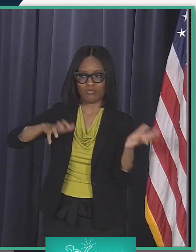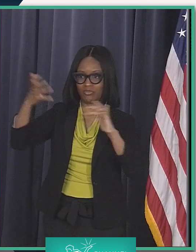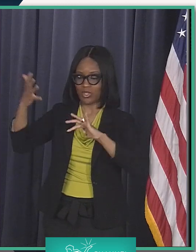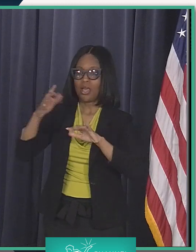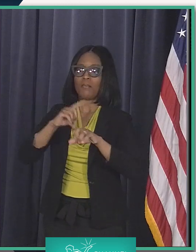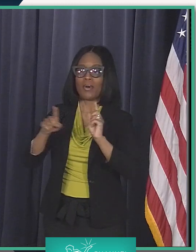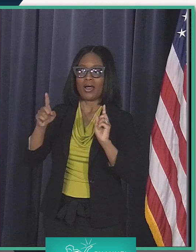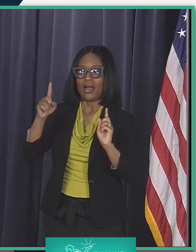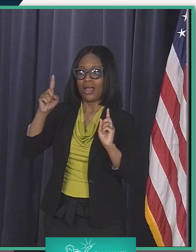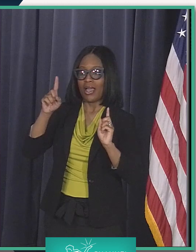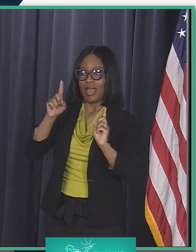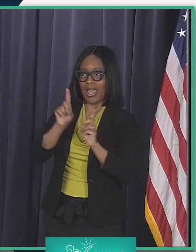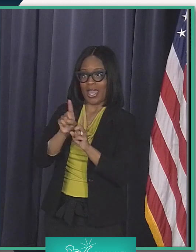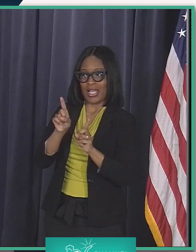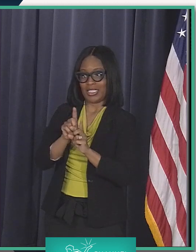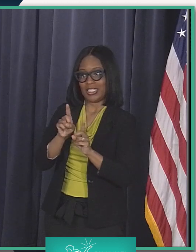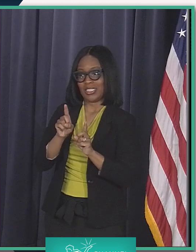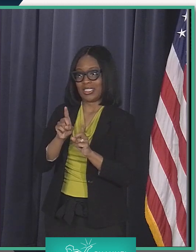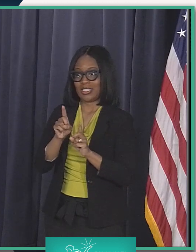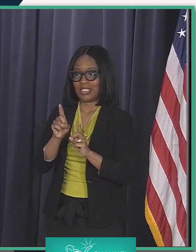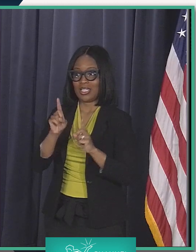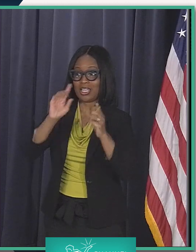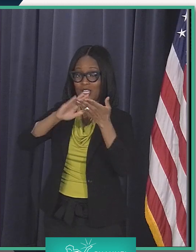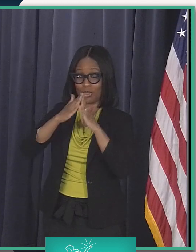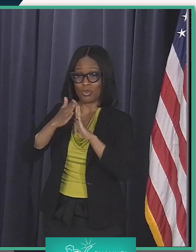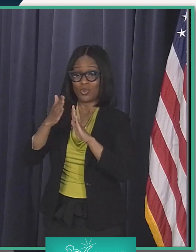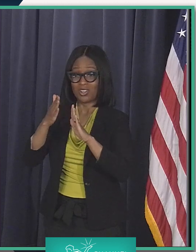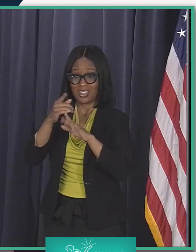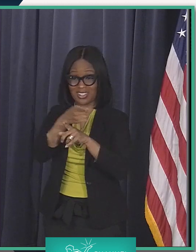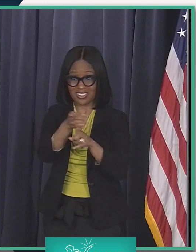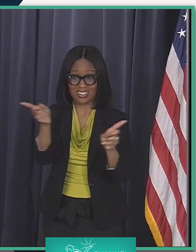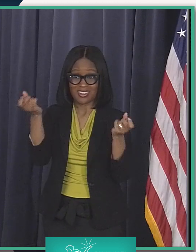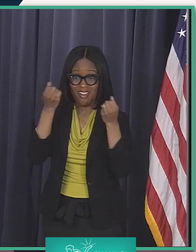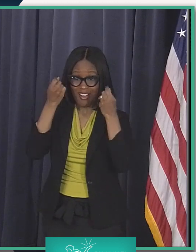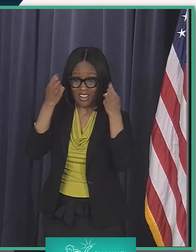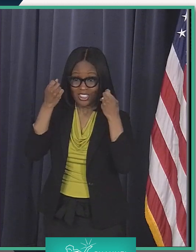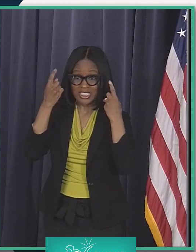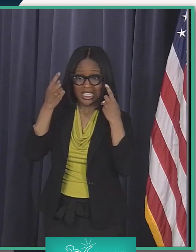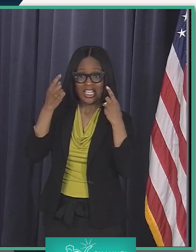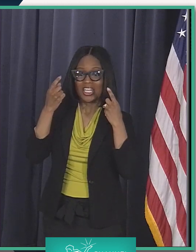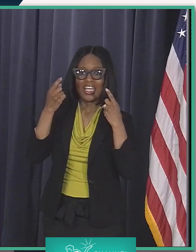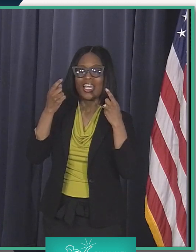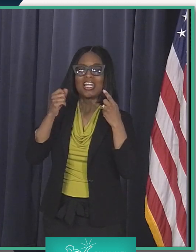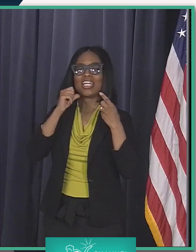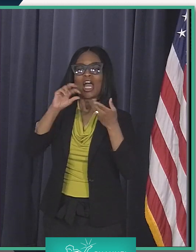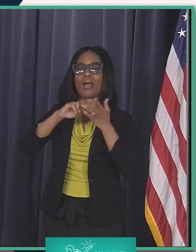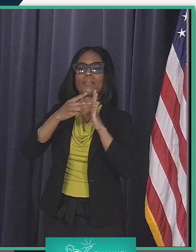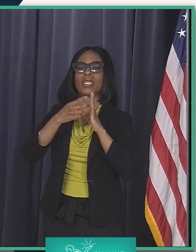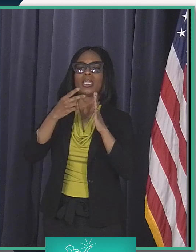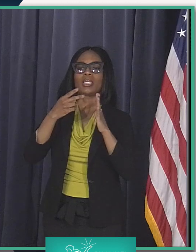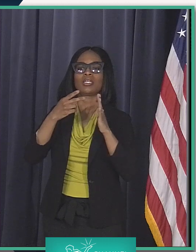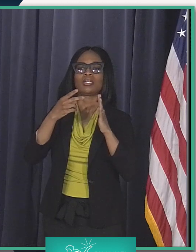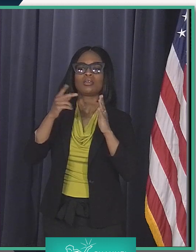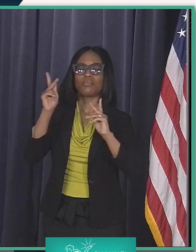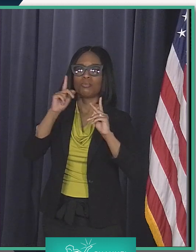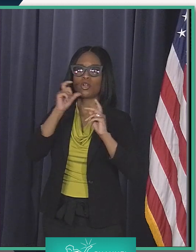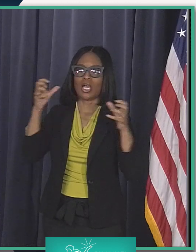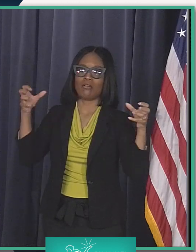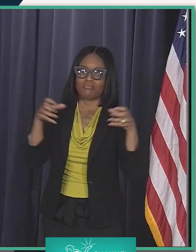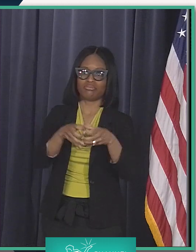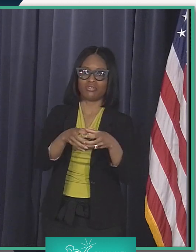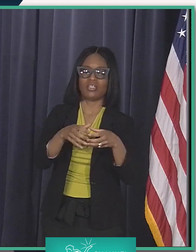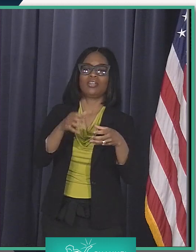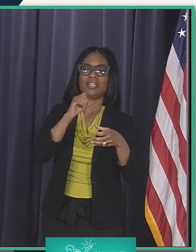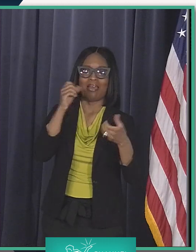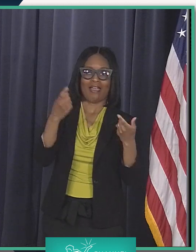as the community started to understand that, we've seen fewer and fewer gatherings. Doesn't mean they don't happen. What it does mean,